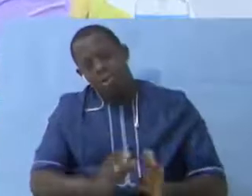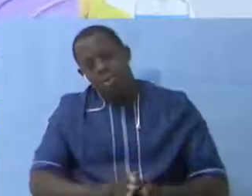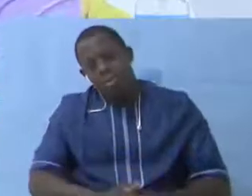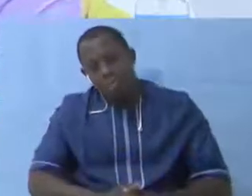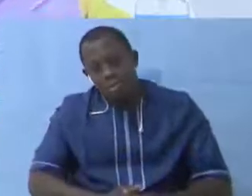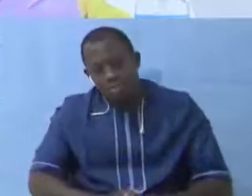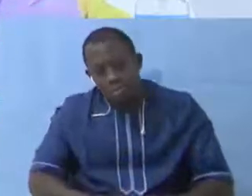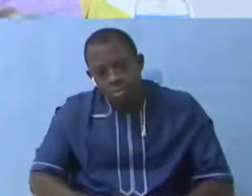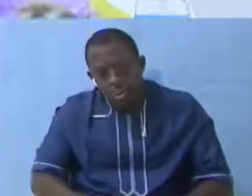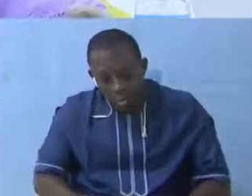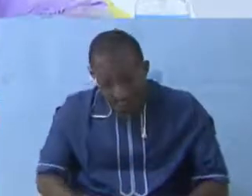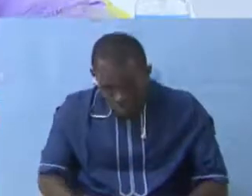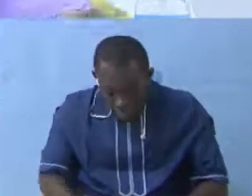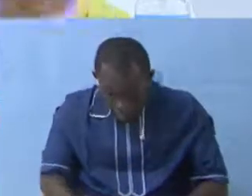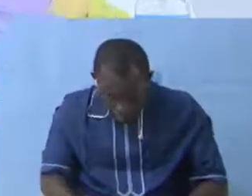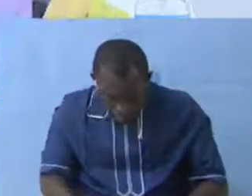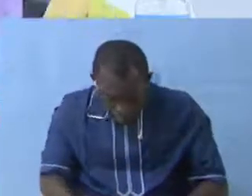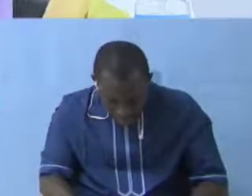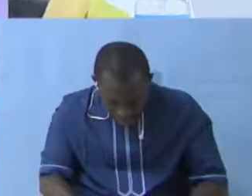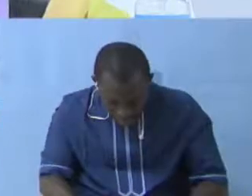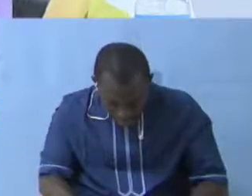Indeed. It was...